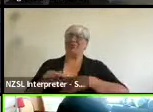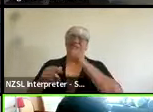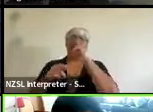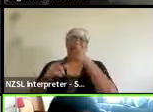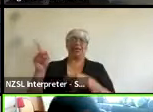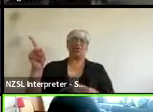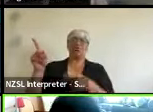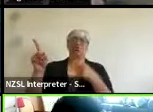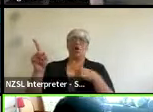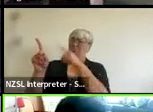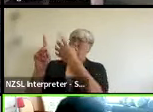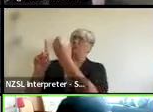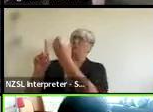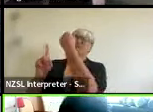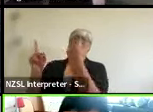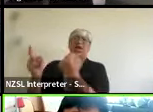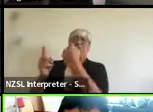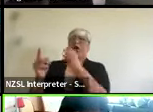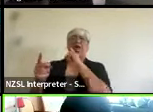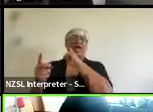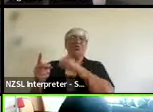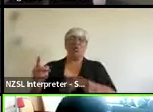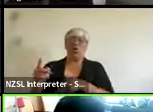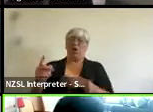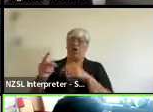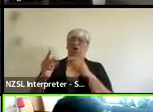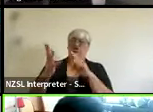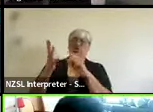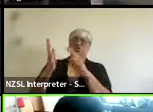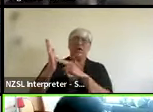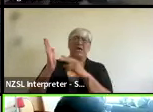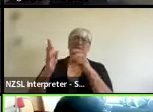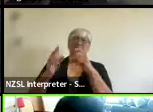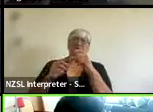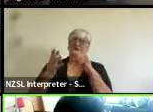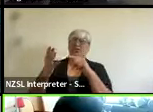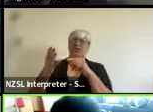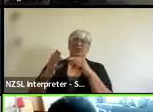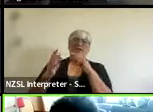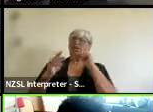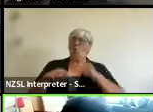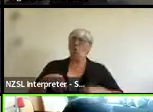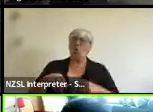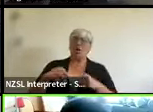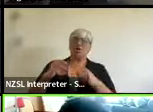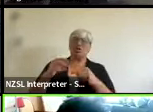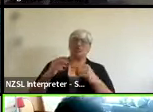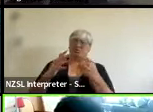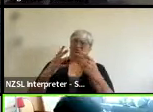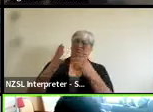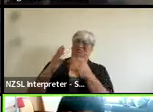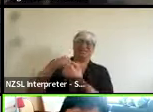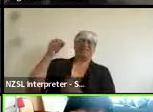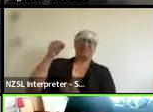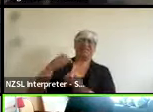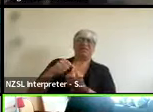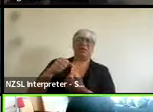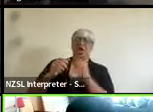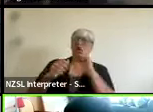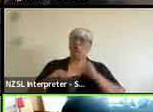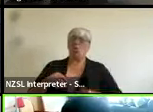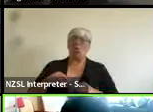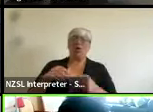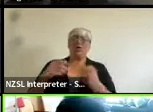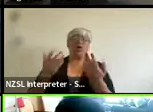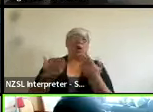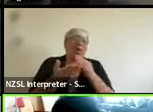hold power disregard them. One last point. As Māori, the mother has also asked that I sit with